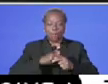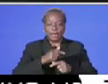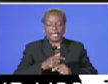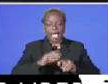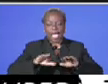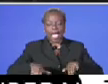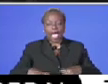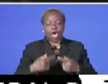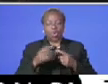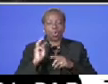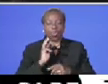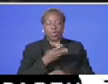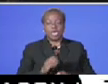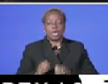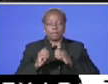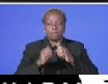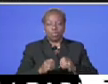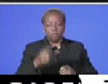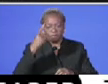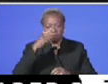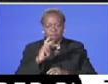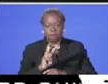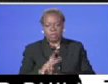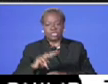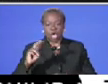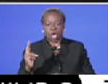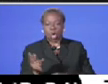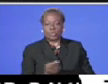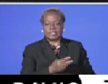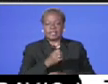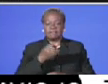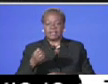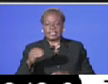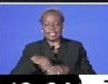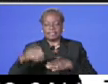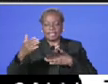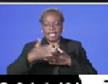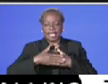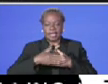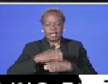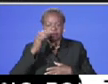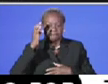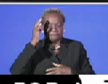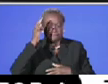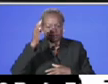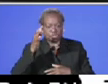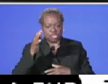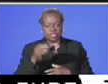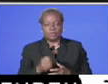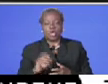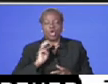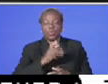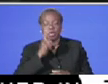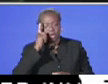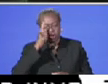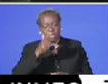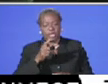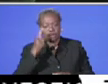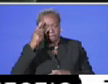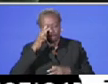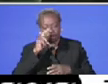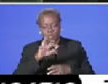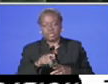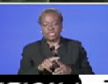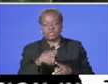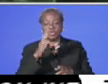we move forward in hosting these events in the very near future. But 100% we're looking forward to entertaining those